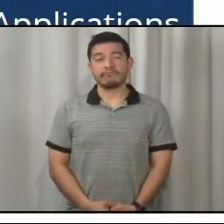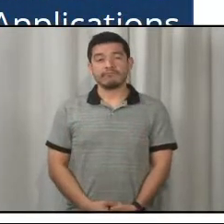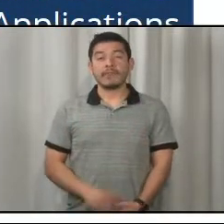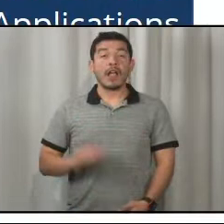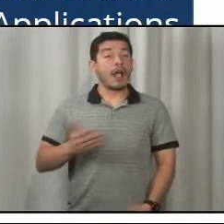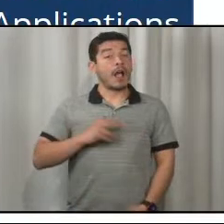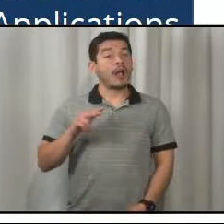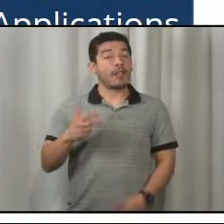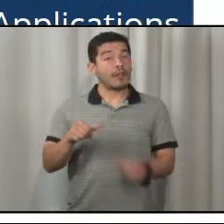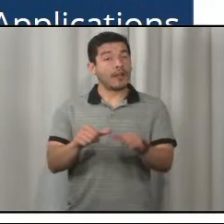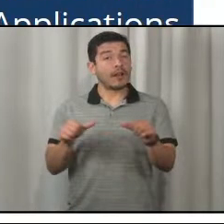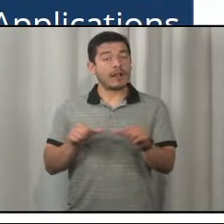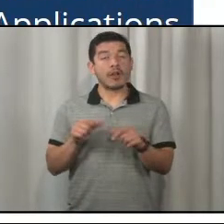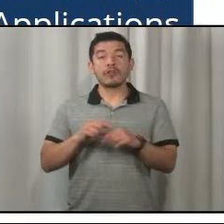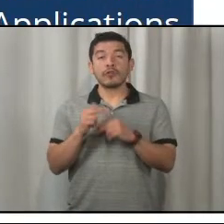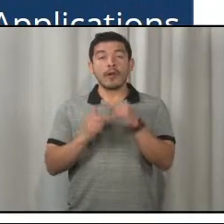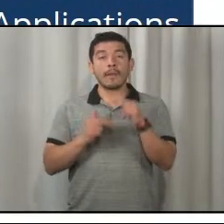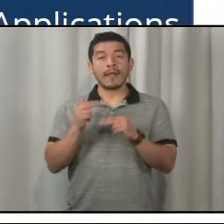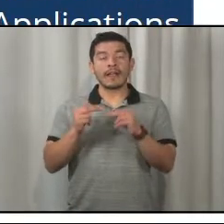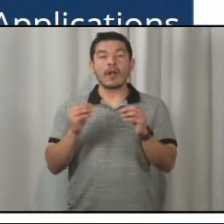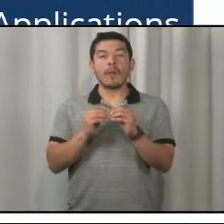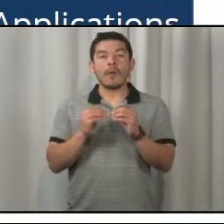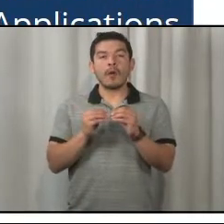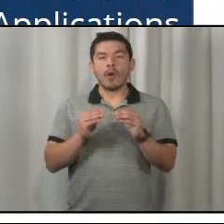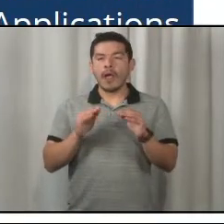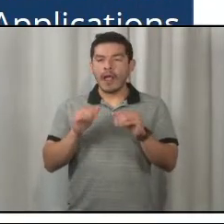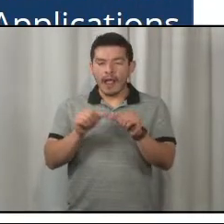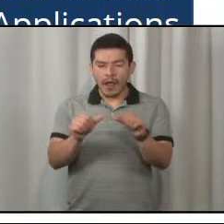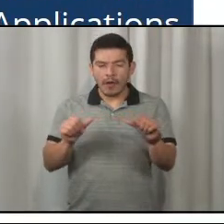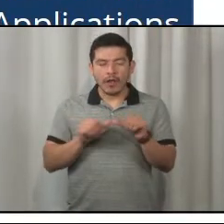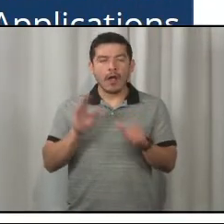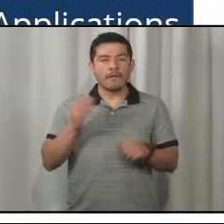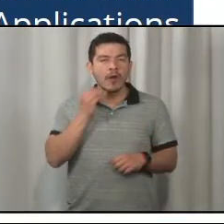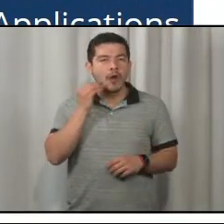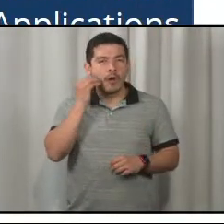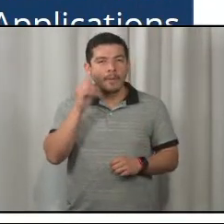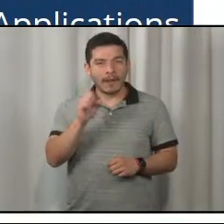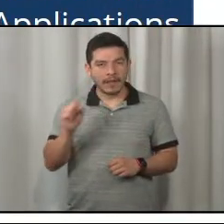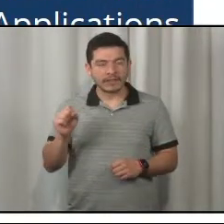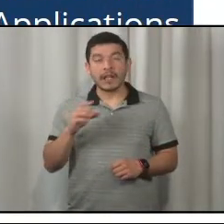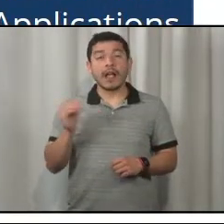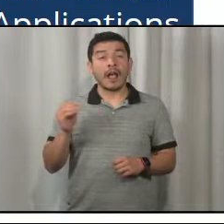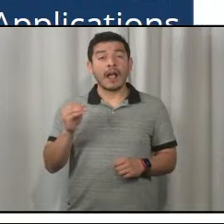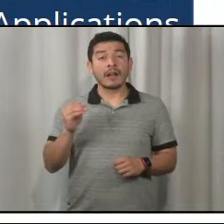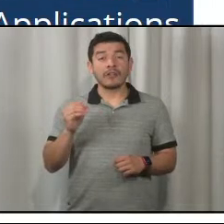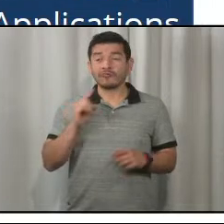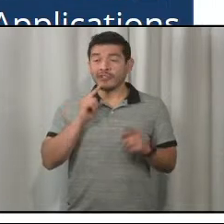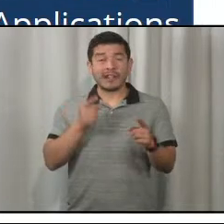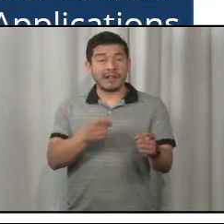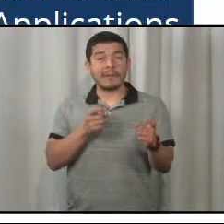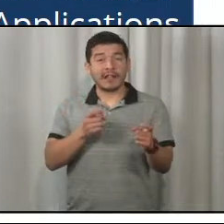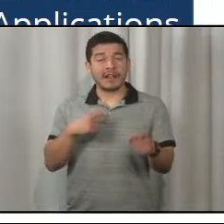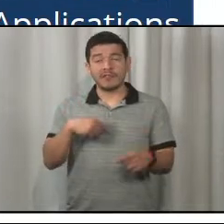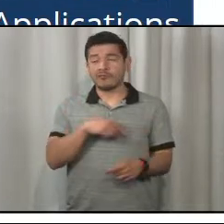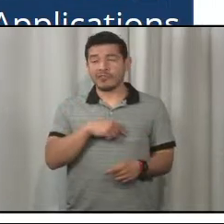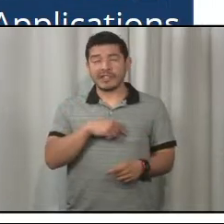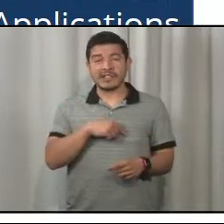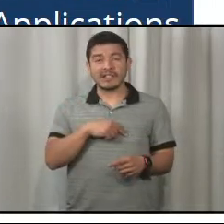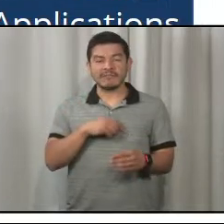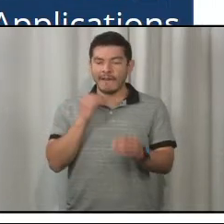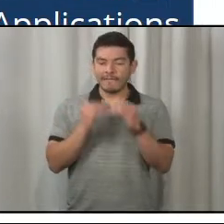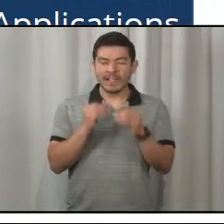Our third area is to build capacity to address the homelessness crisis. And so immediately we assembled